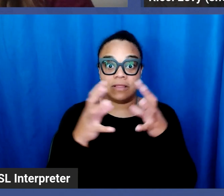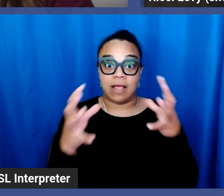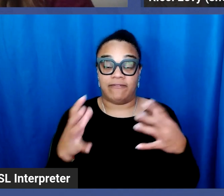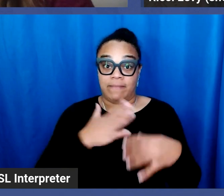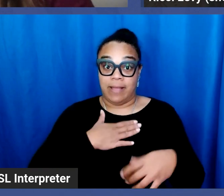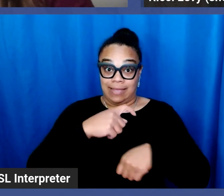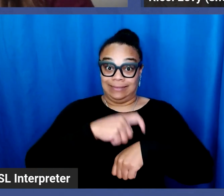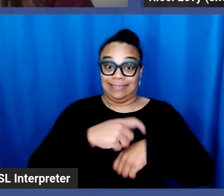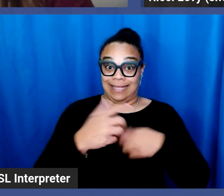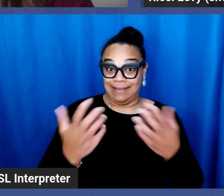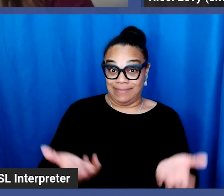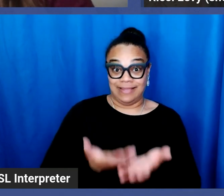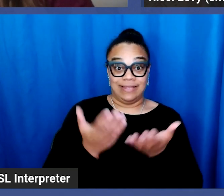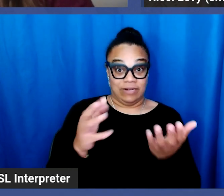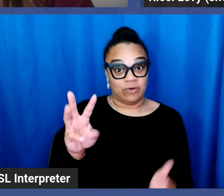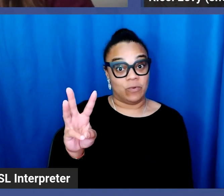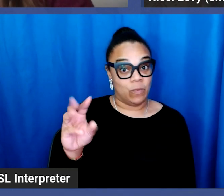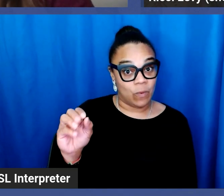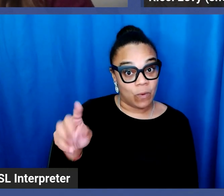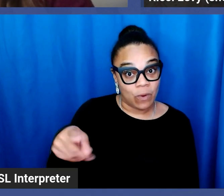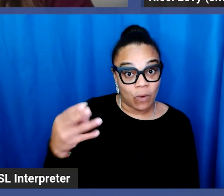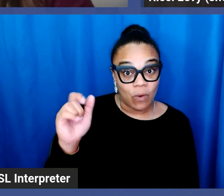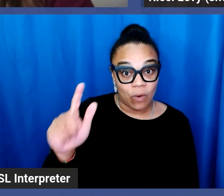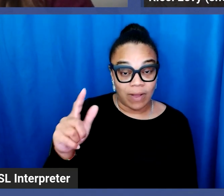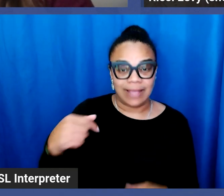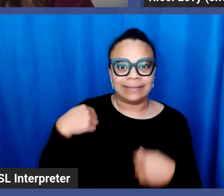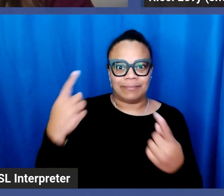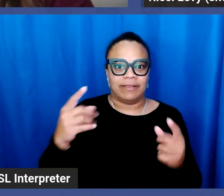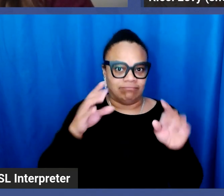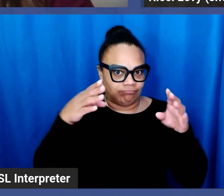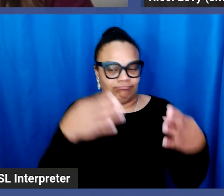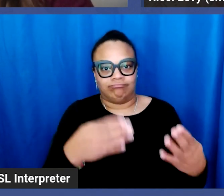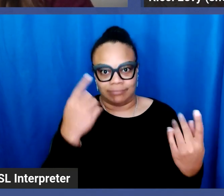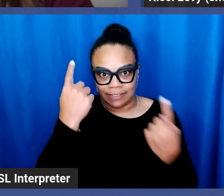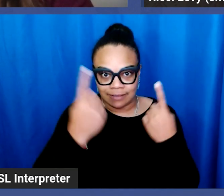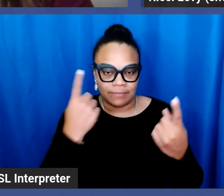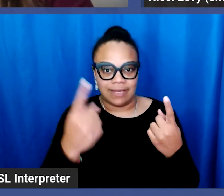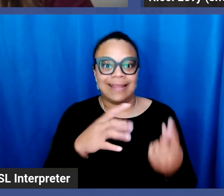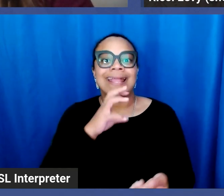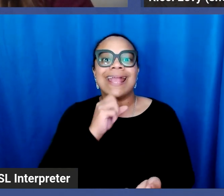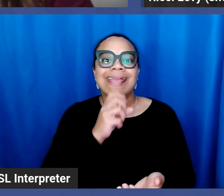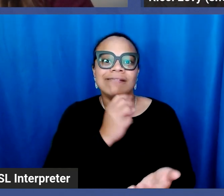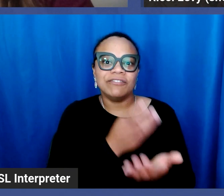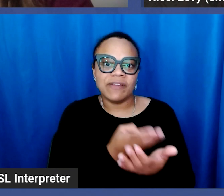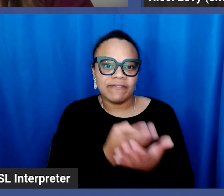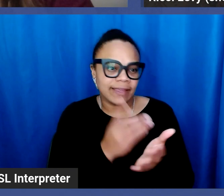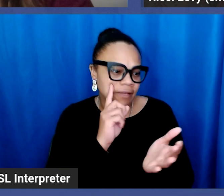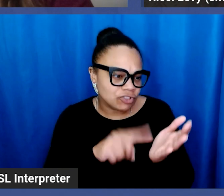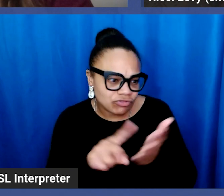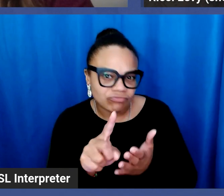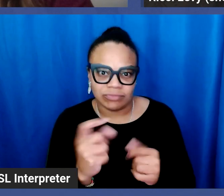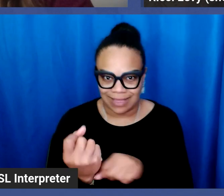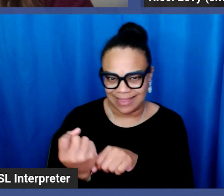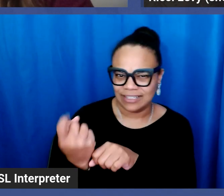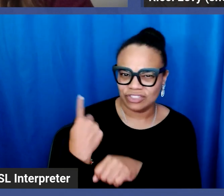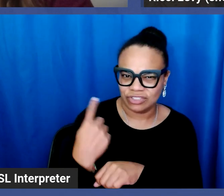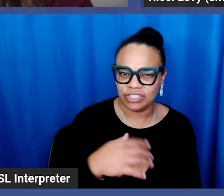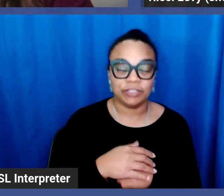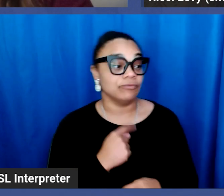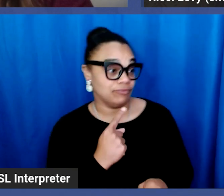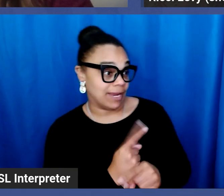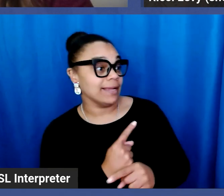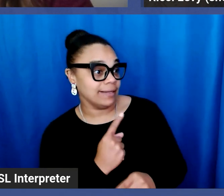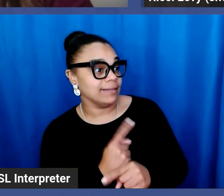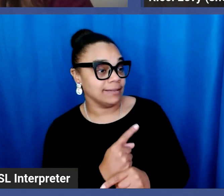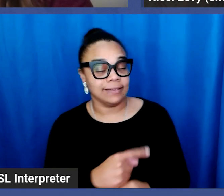here at Woodhull was spent thinking about age verification last year. Right. And, Mike